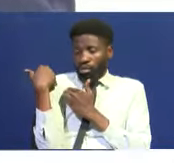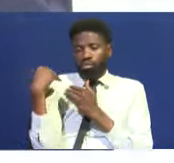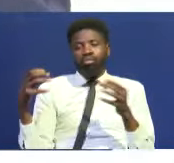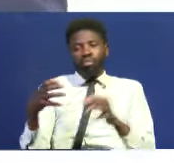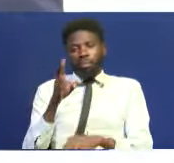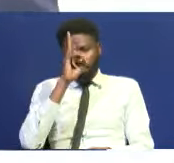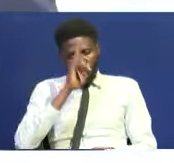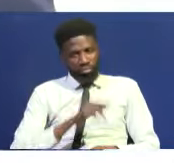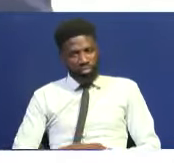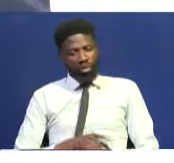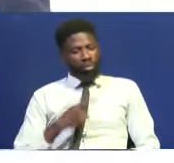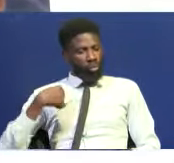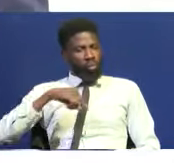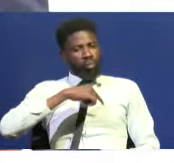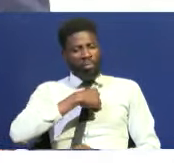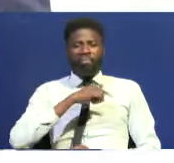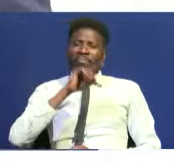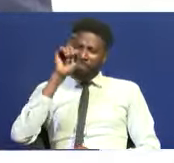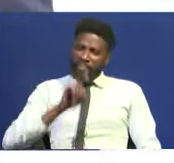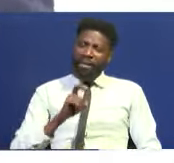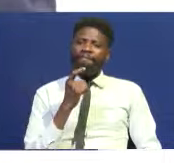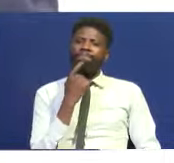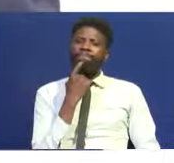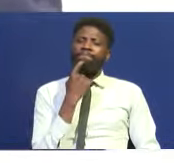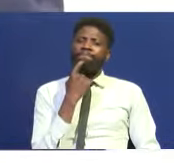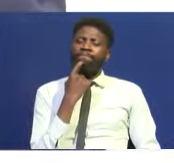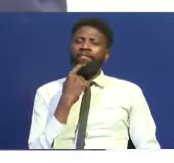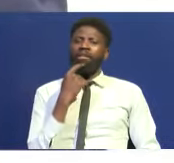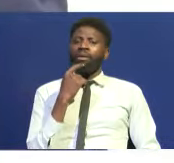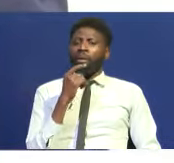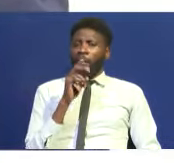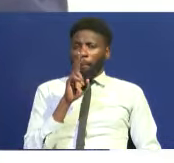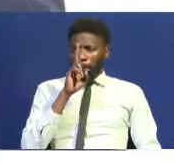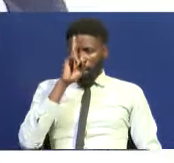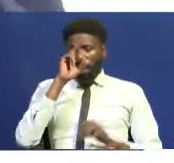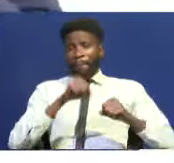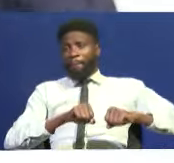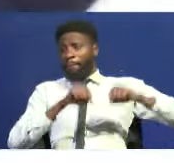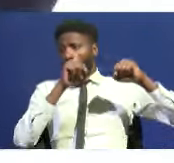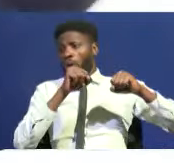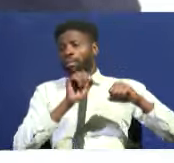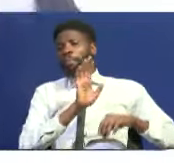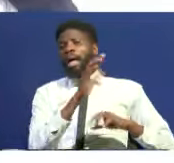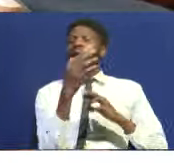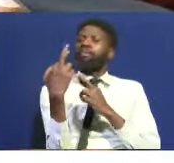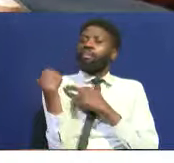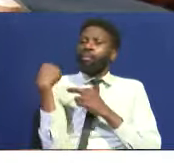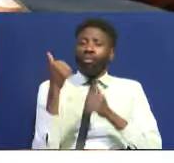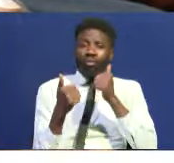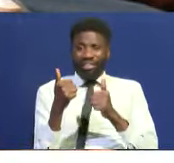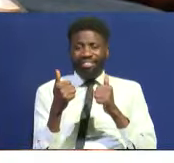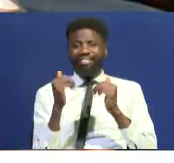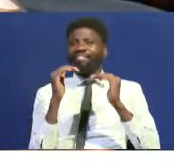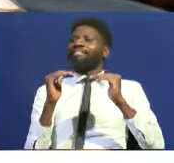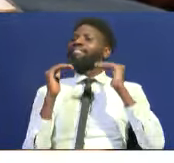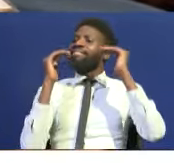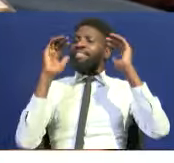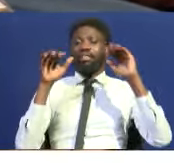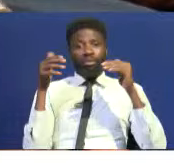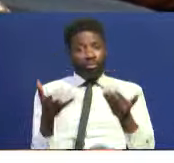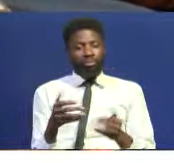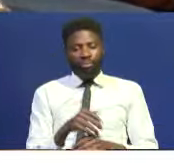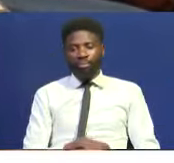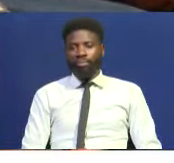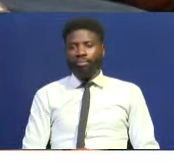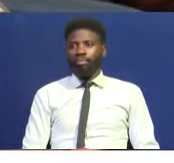how far will you extend command from the corporal to how far high? Kauli iliyoungwa mkono